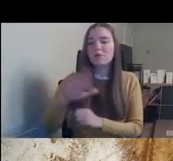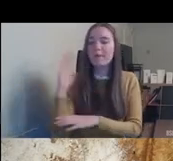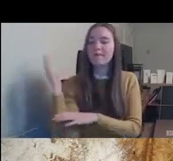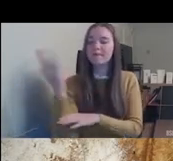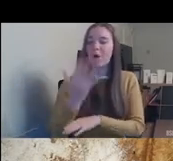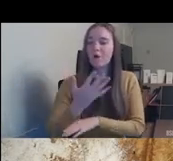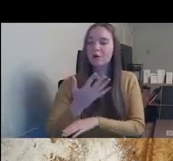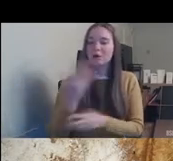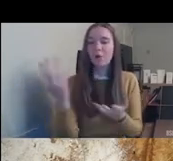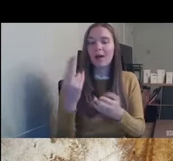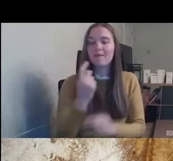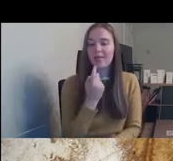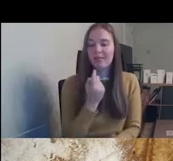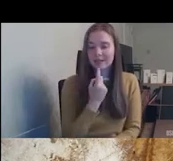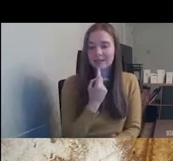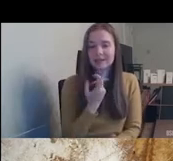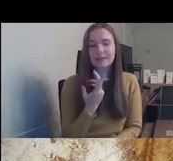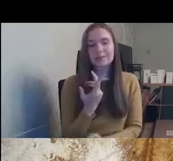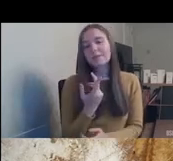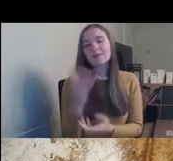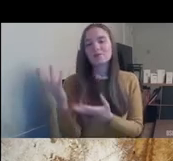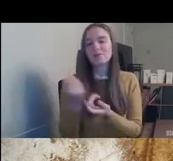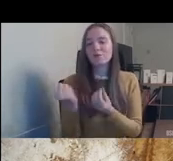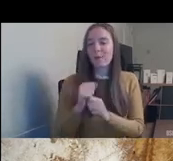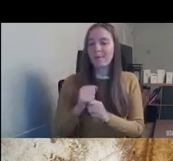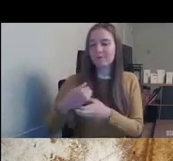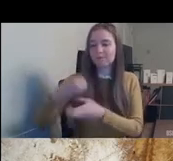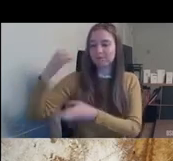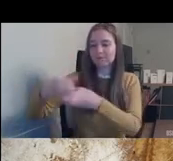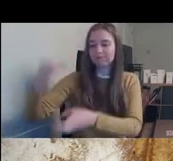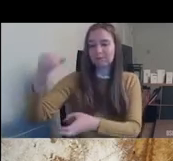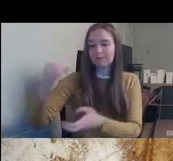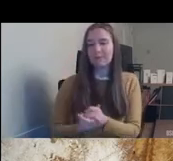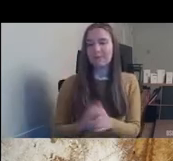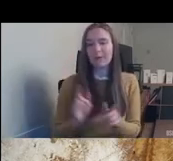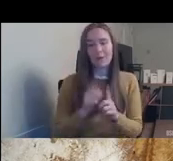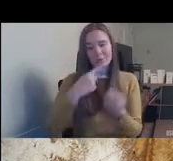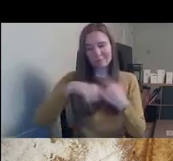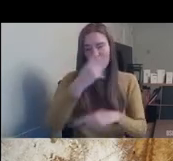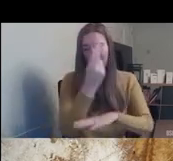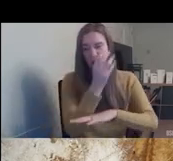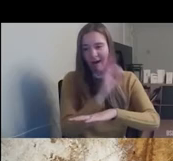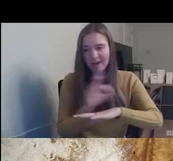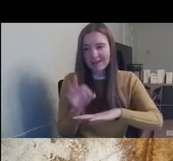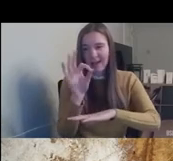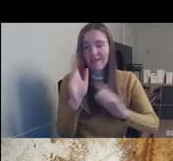So that's where we sourced back from. And, of course, we are architects, and this was a highly technical